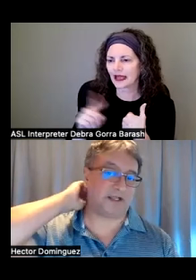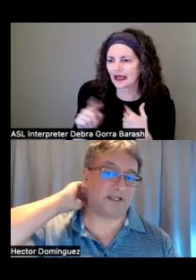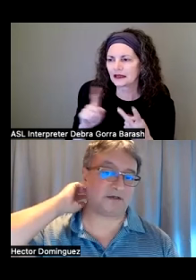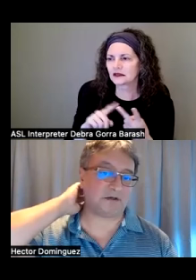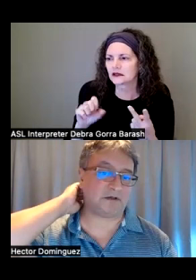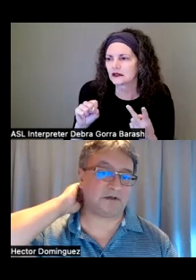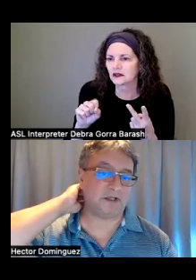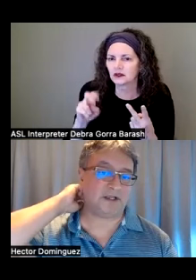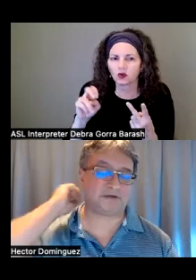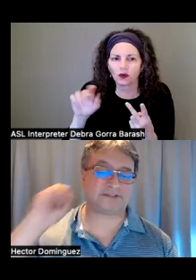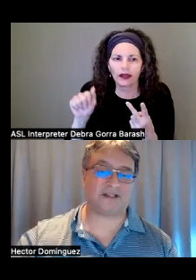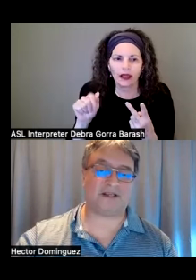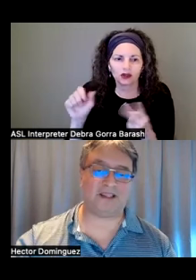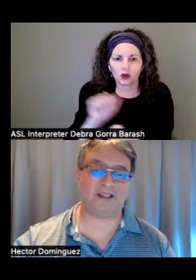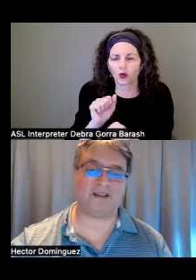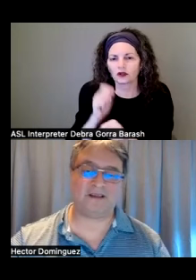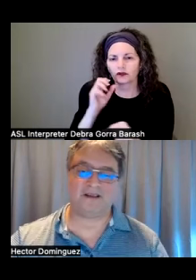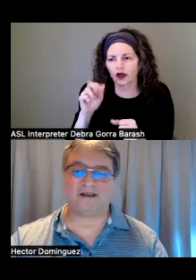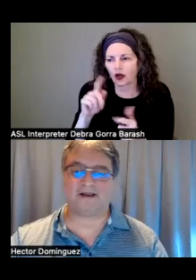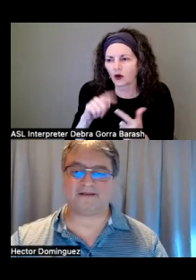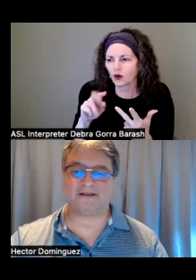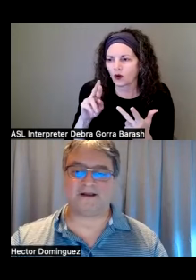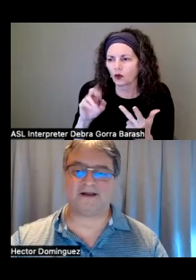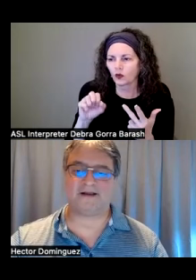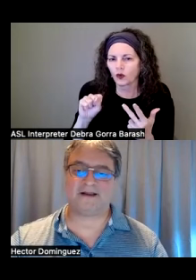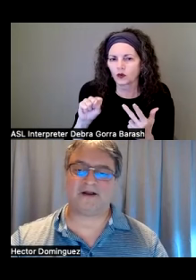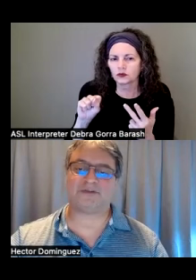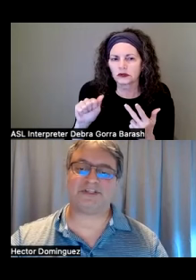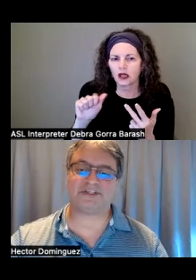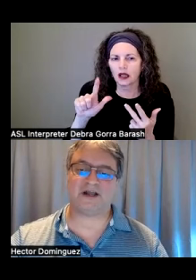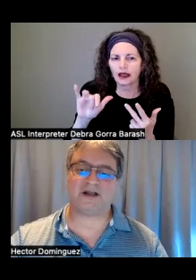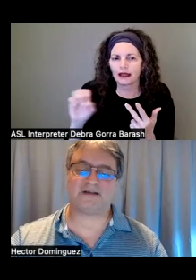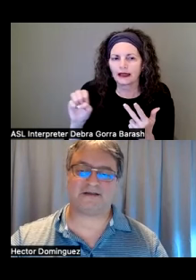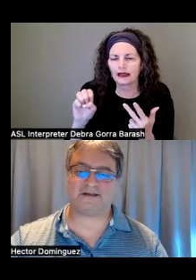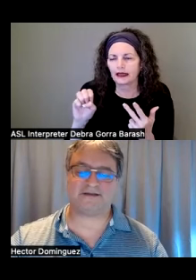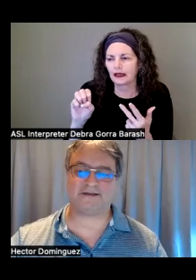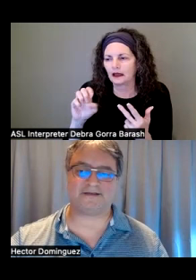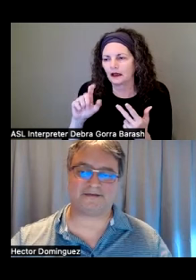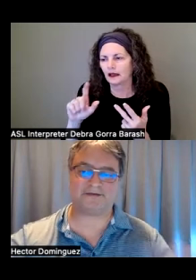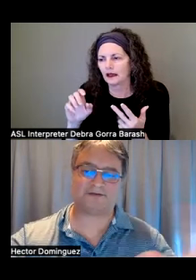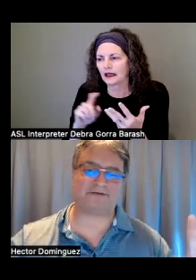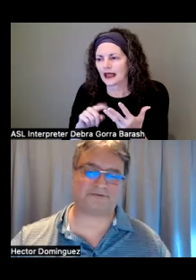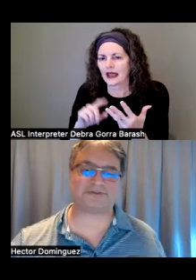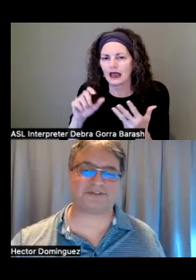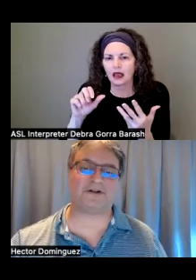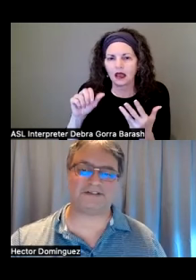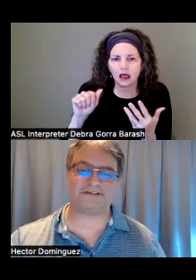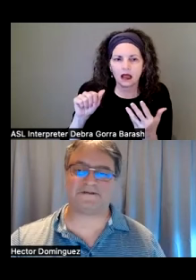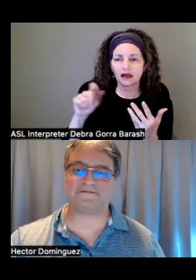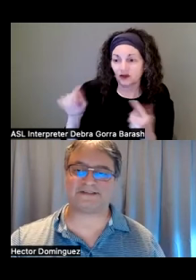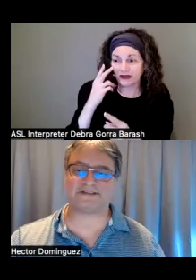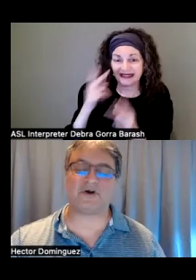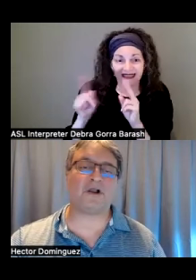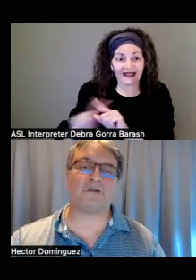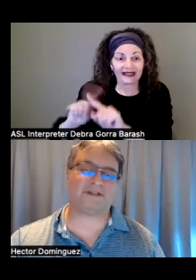for IRCO, Rosalie Lee, and Onisha, and you see all these